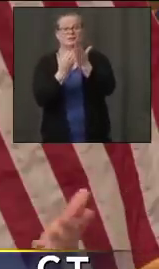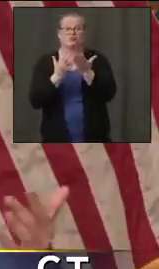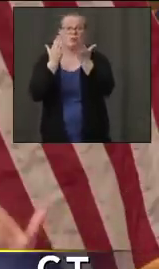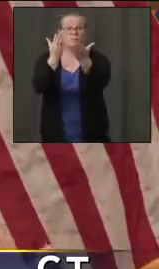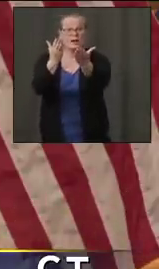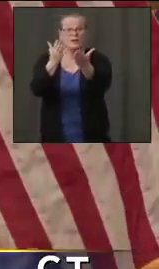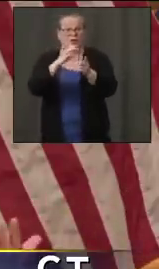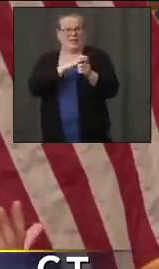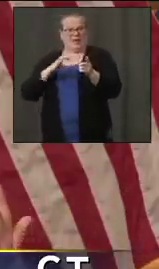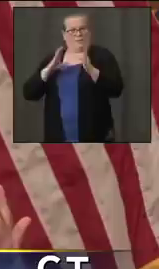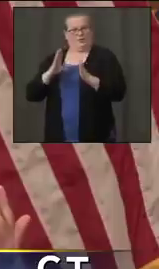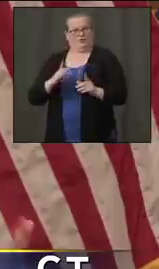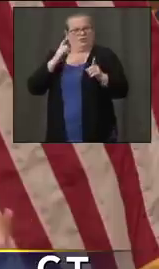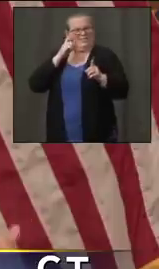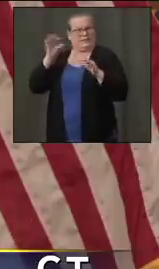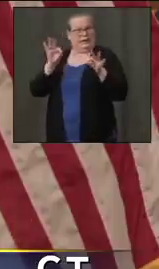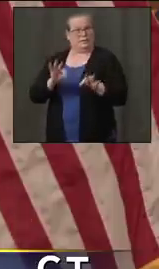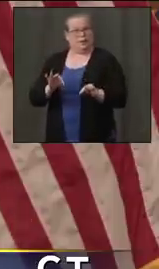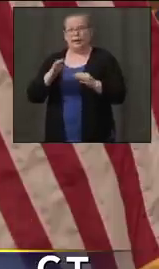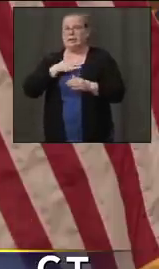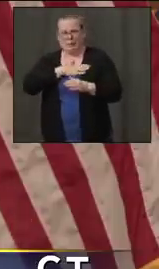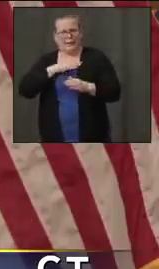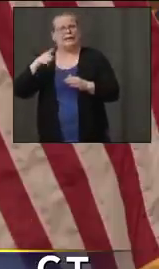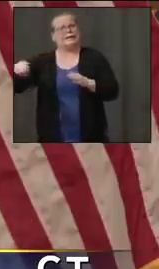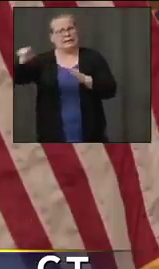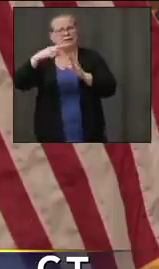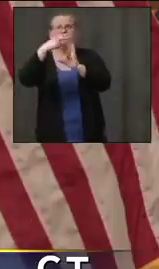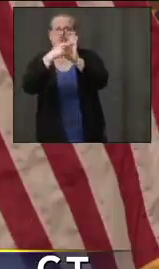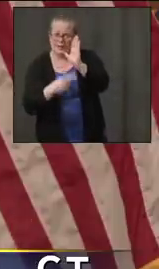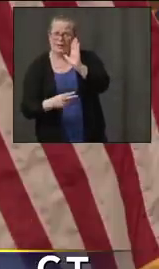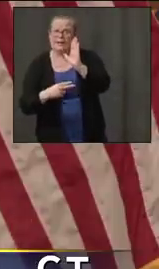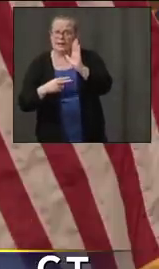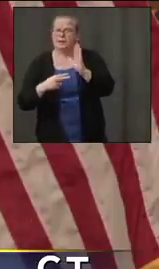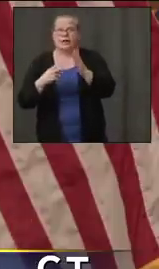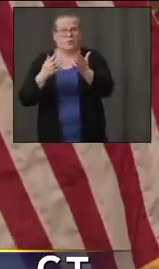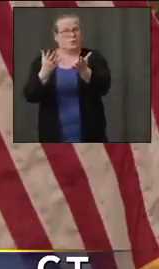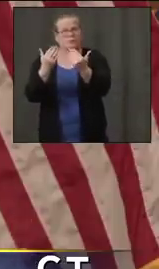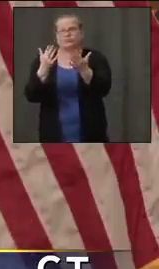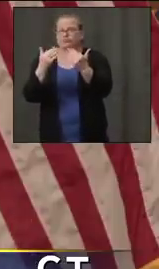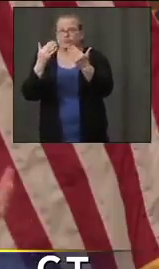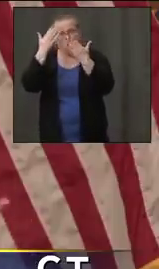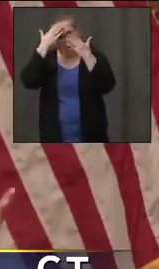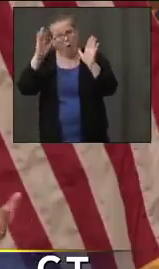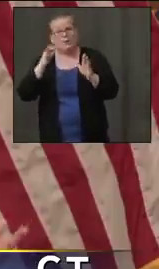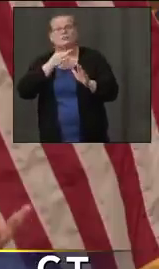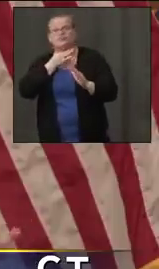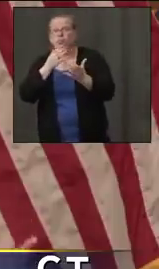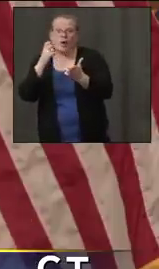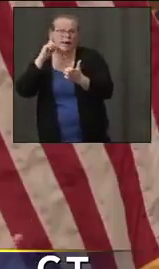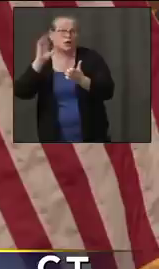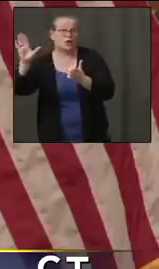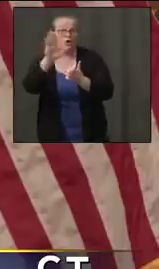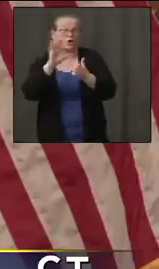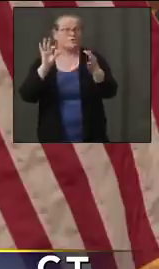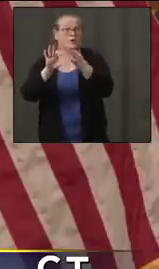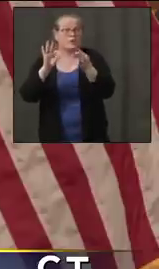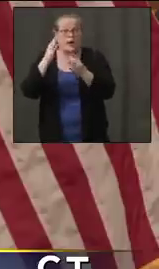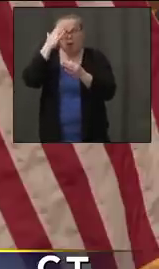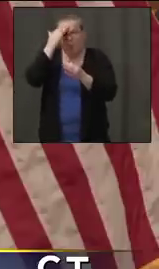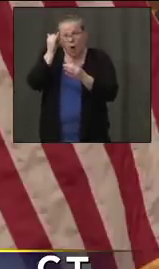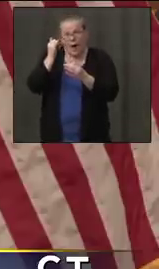forward, and we are eager to hear from you, because if you as an industry feel